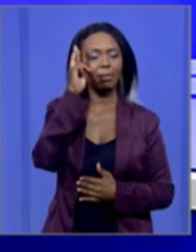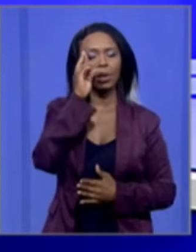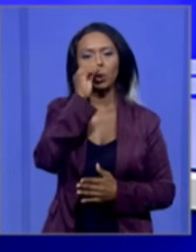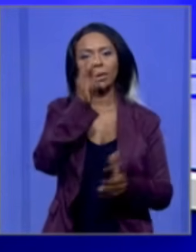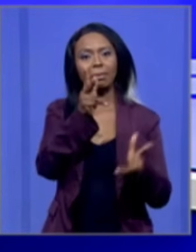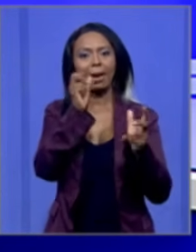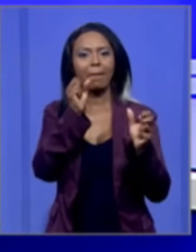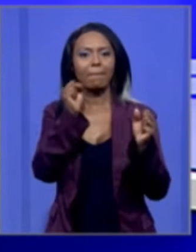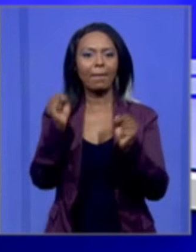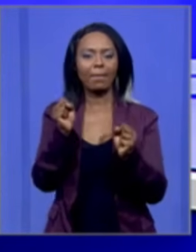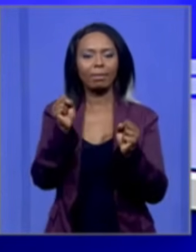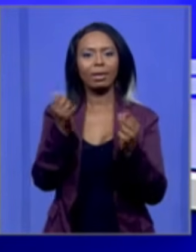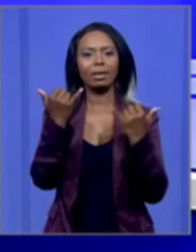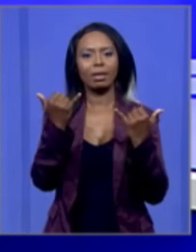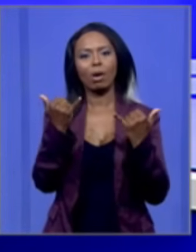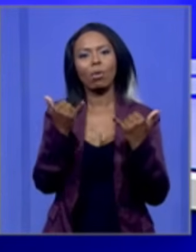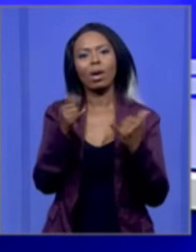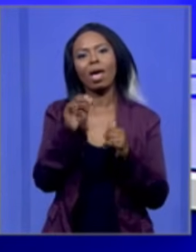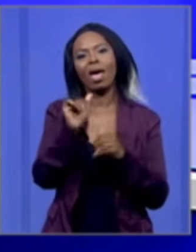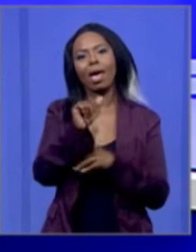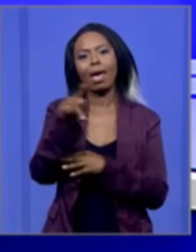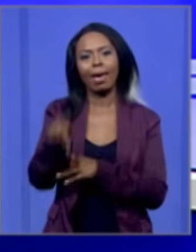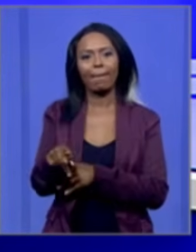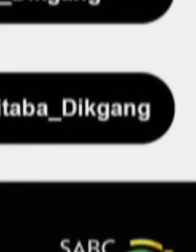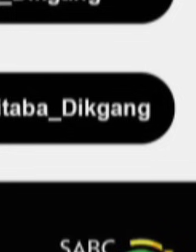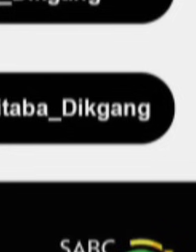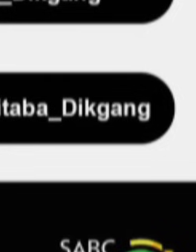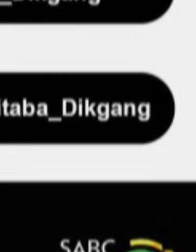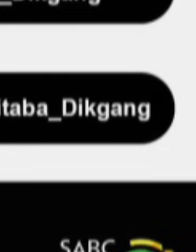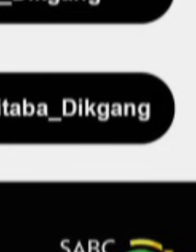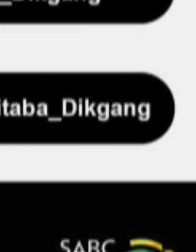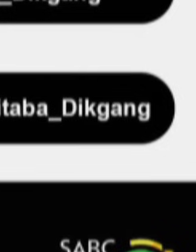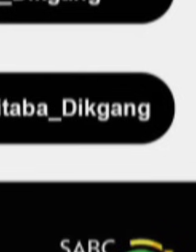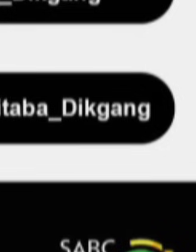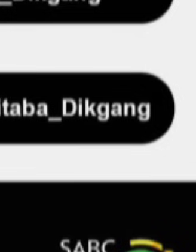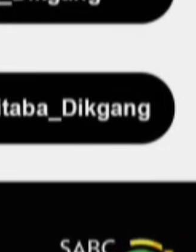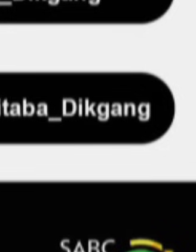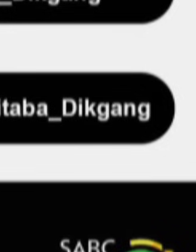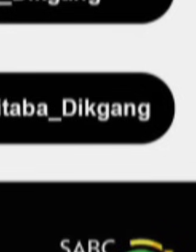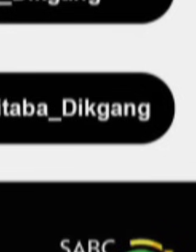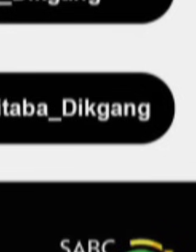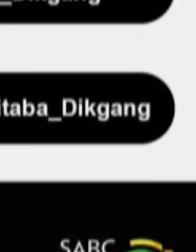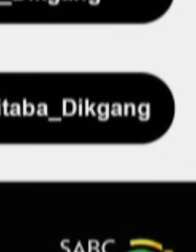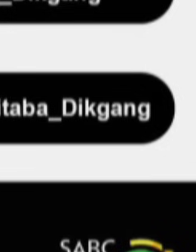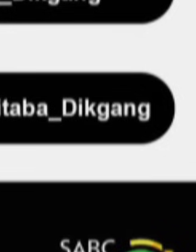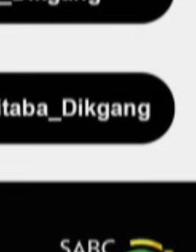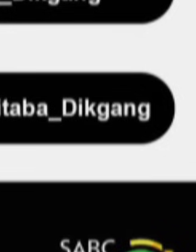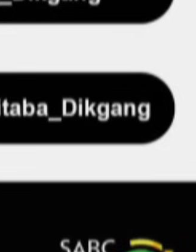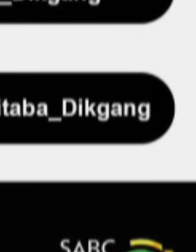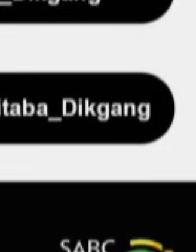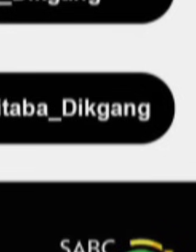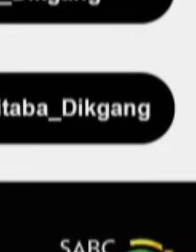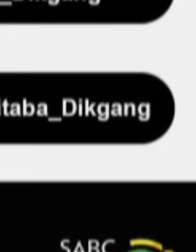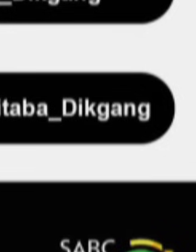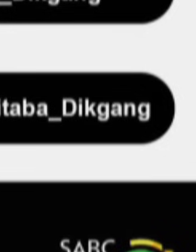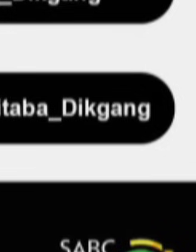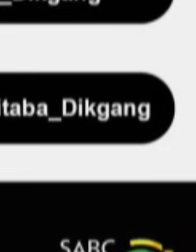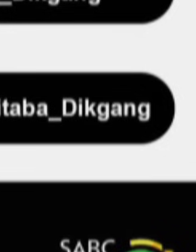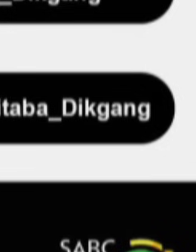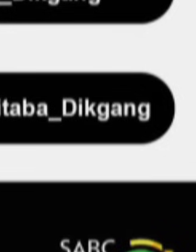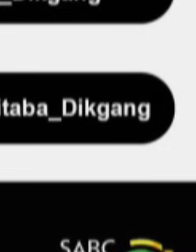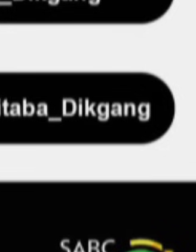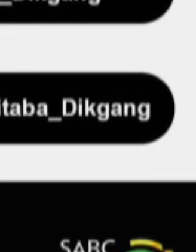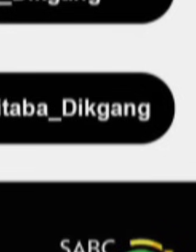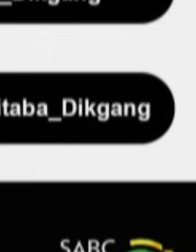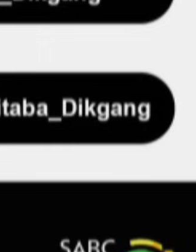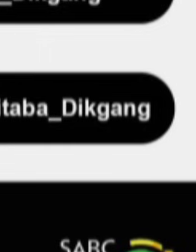di a hwetšagala go app ya SABC Plus le go marangrang a dikgokagano a Facebook, X, YouTube, e